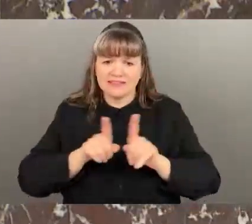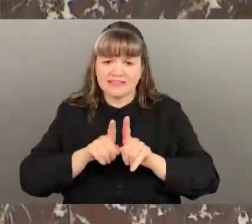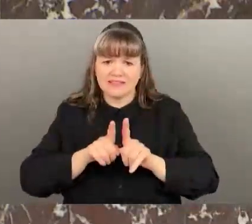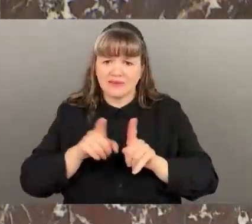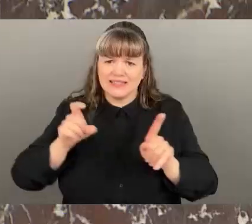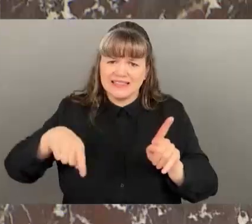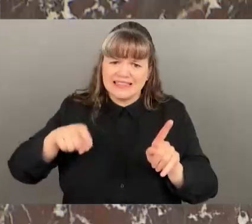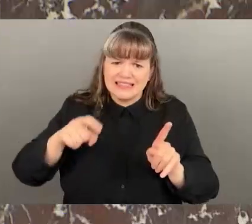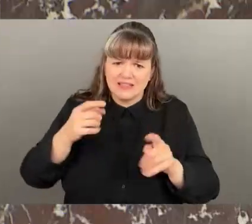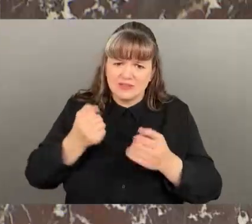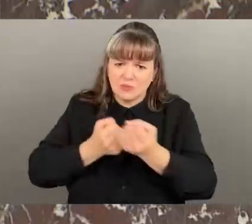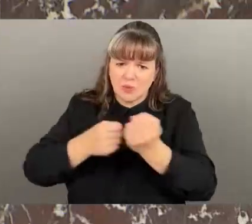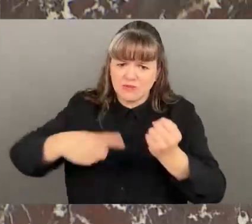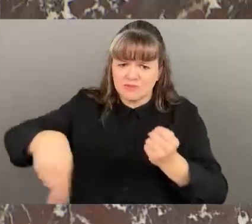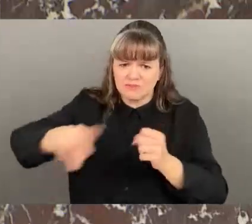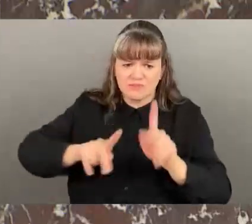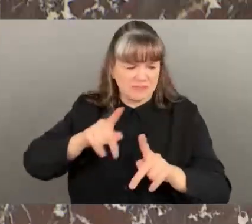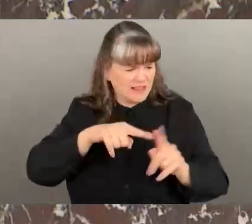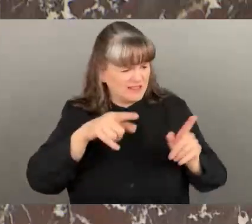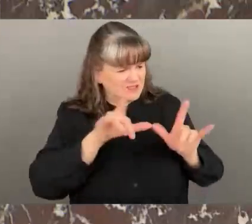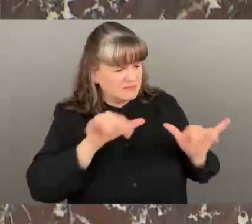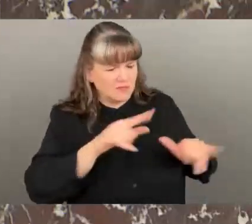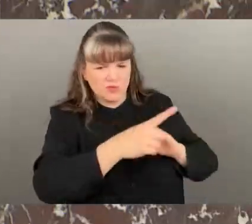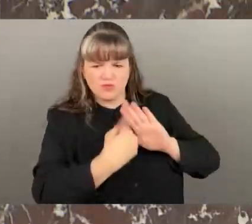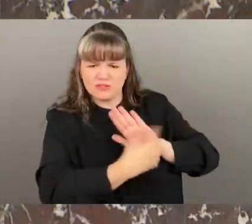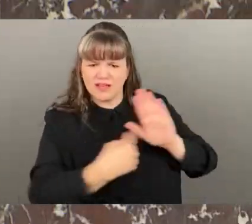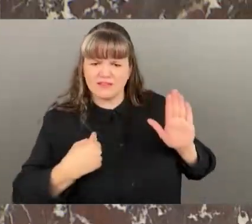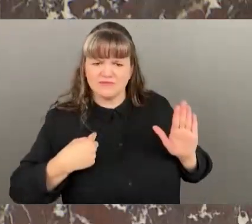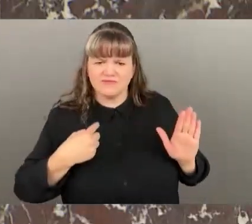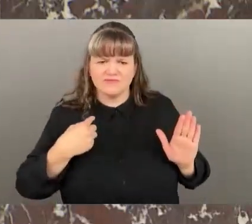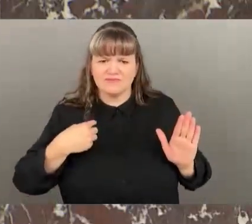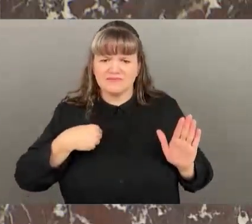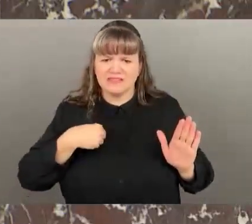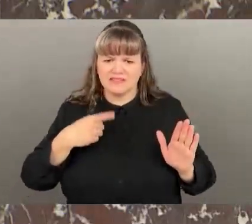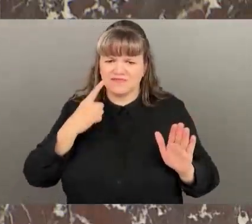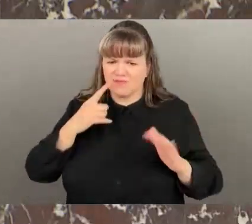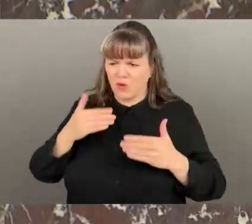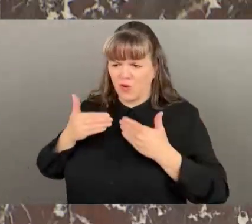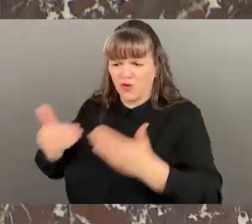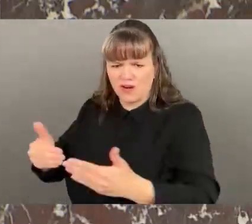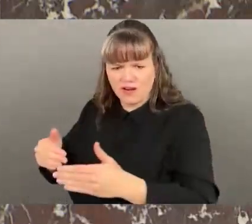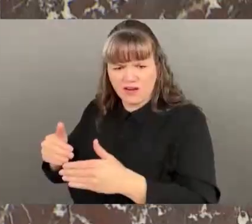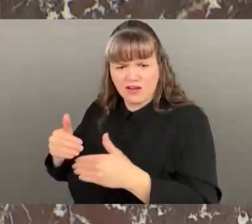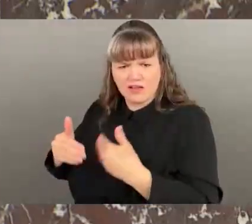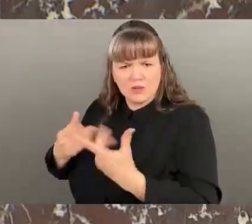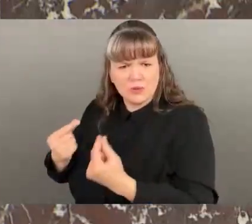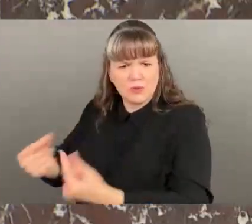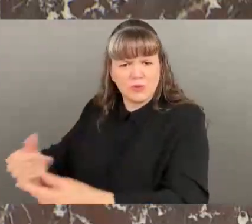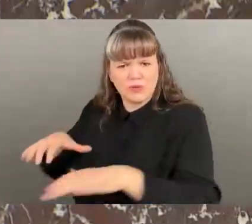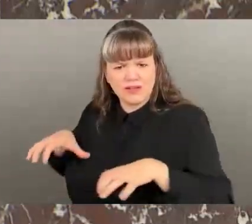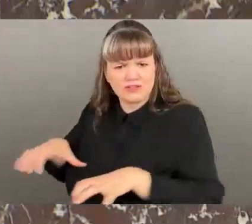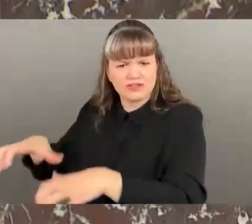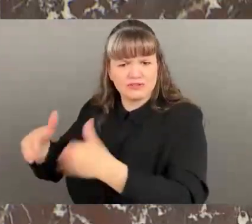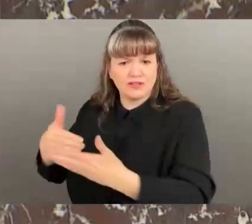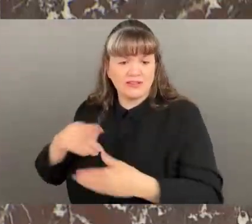in your communities and talk about how you don't want these housing units in our community. You can't have it both ways.